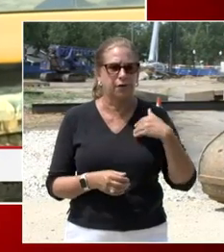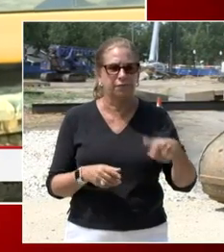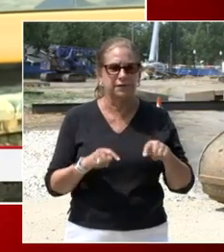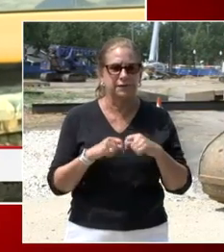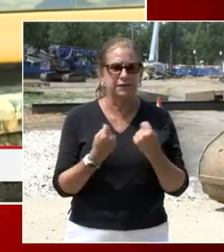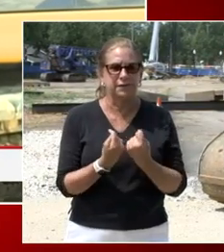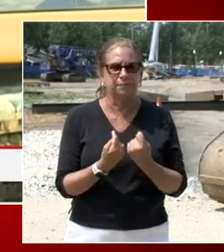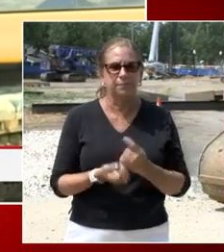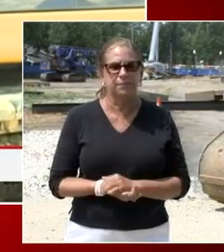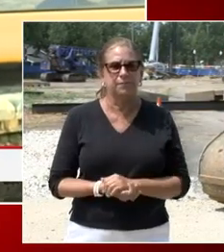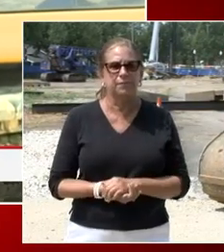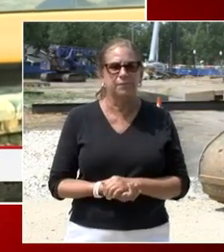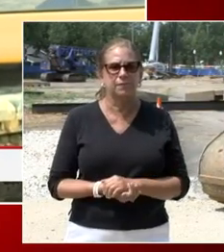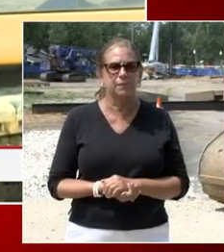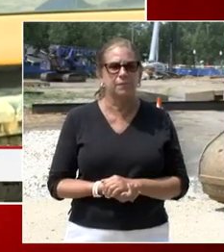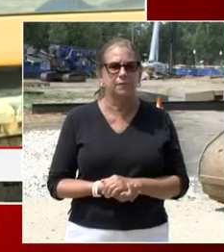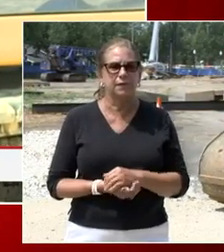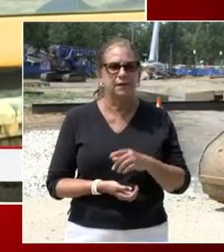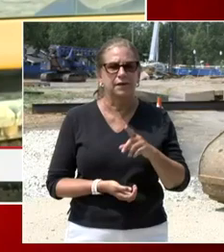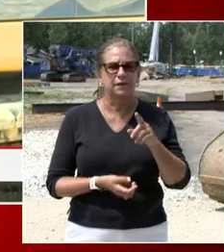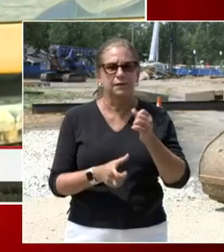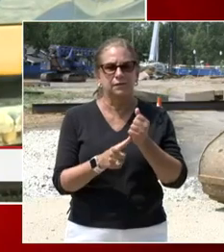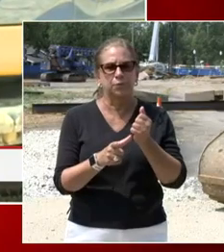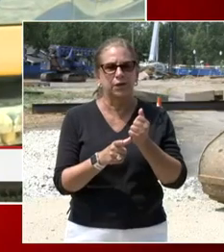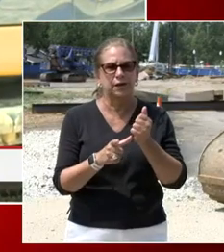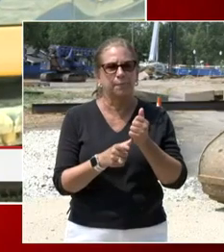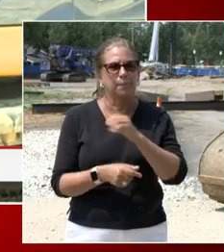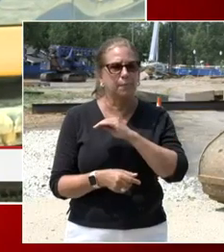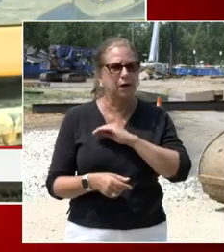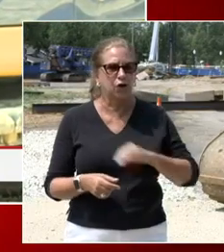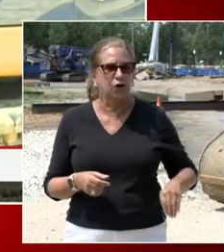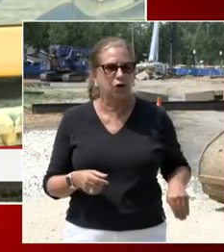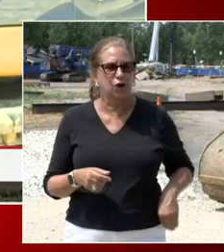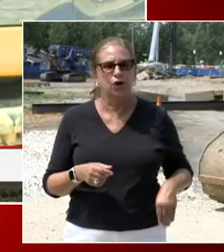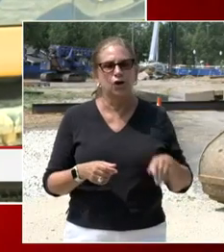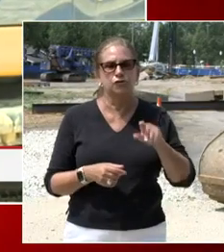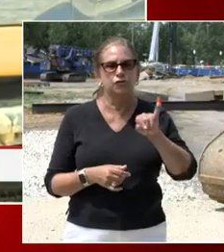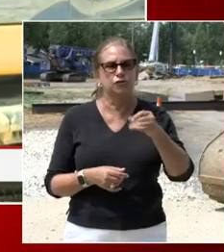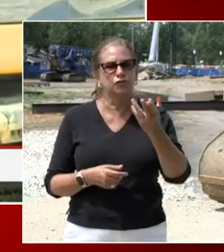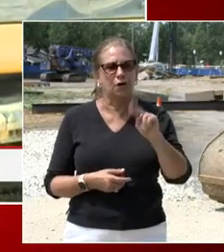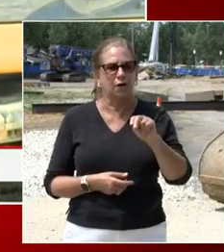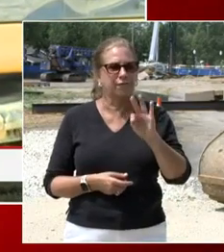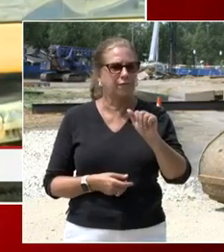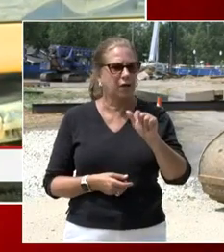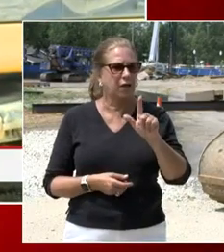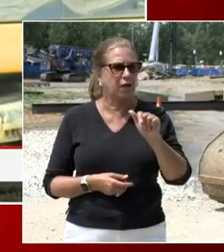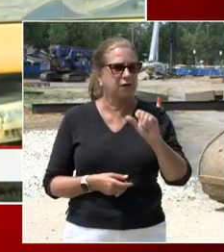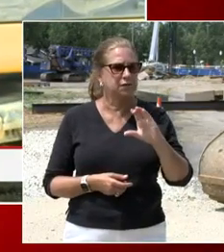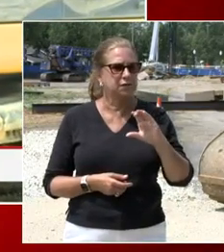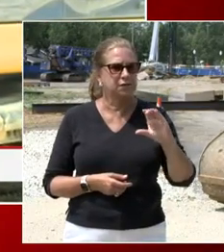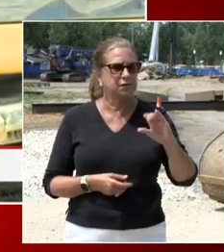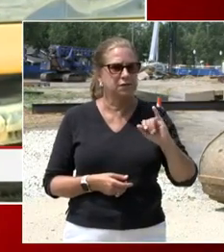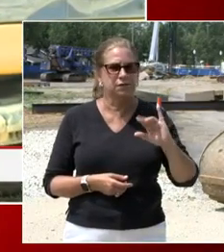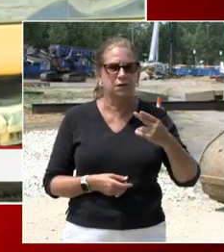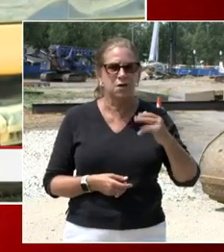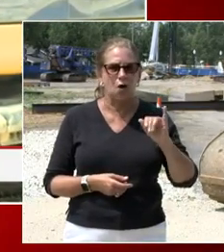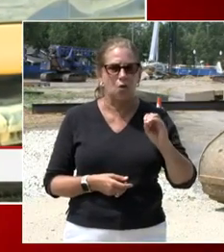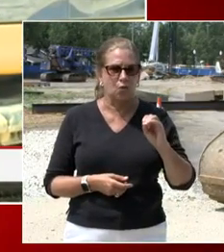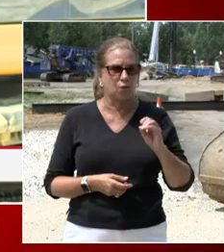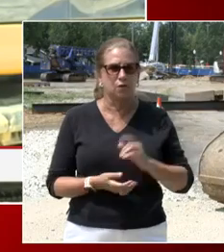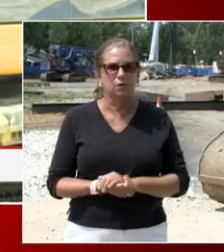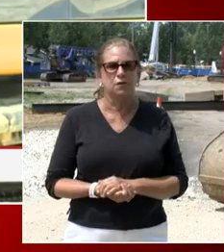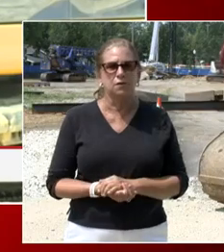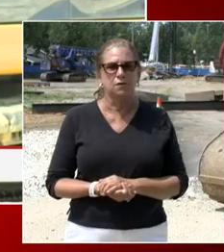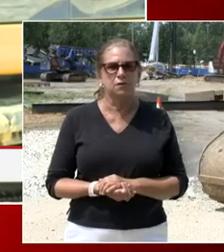Mayor John Falchicchio. Then we're going to hear from Whitman-Walker and Red Brick, and then we